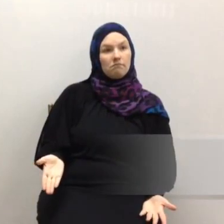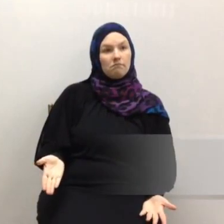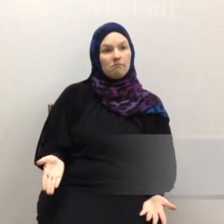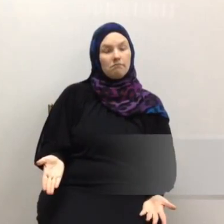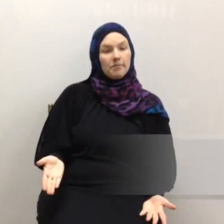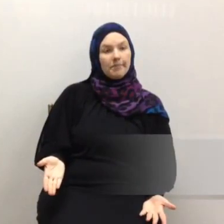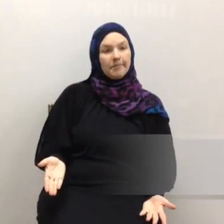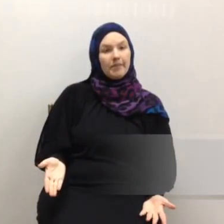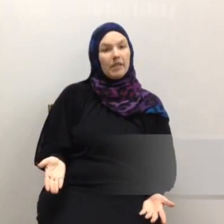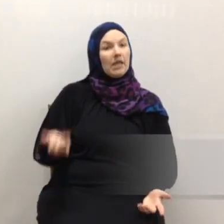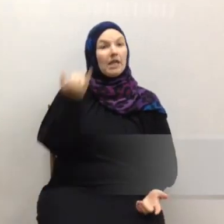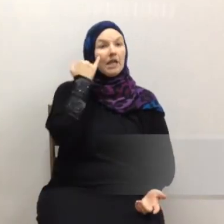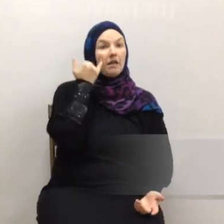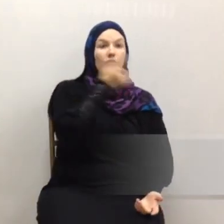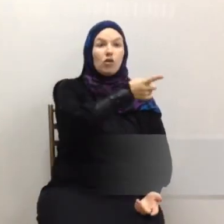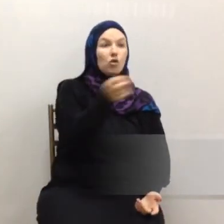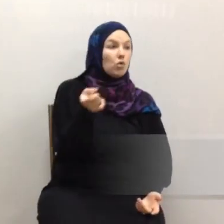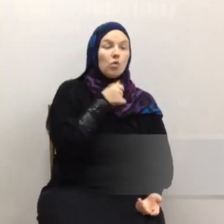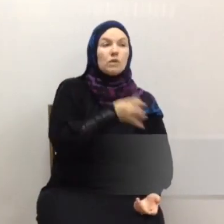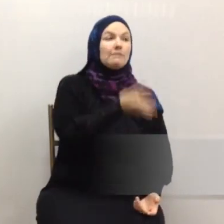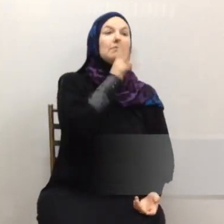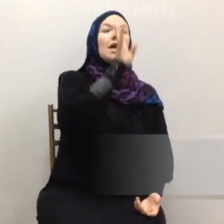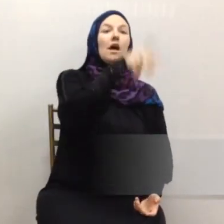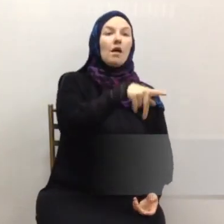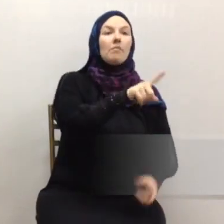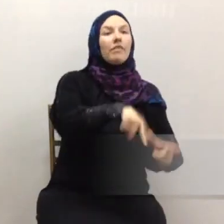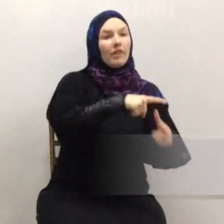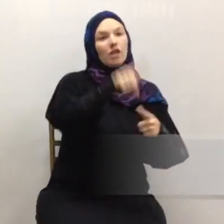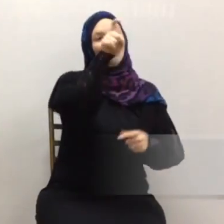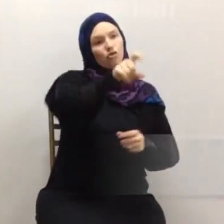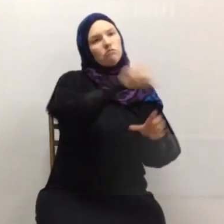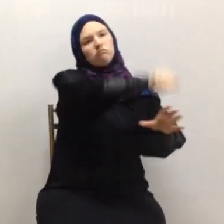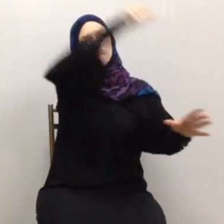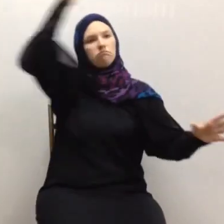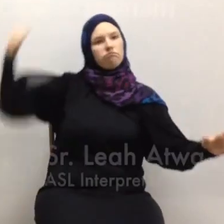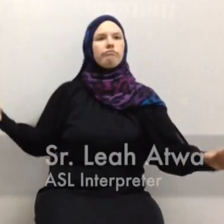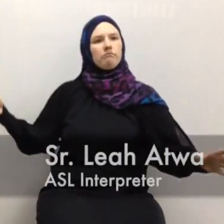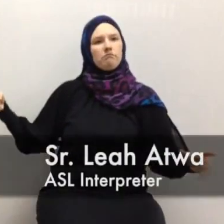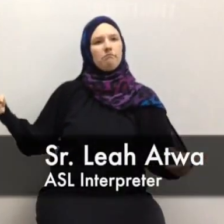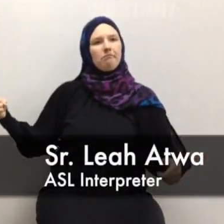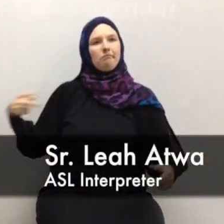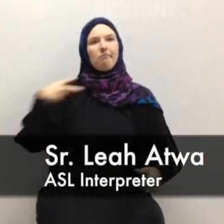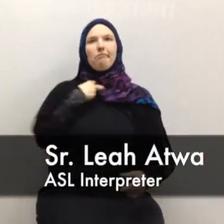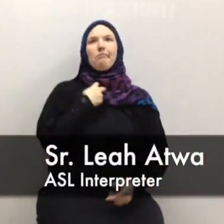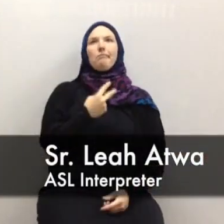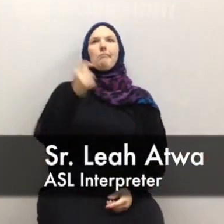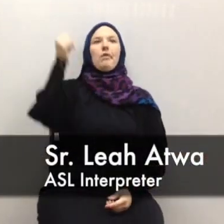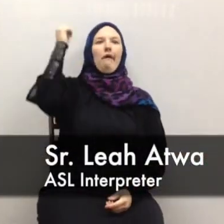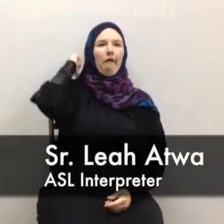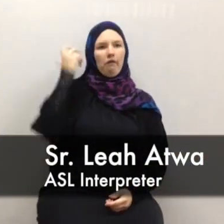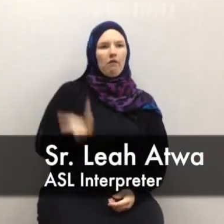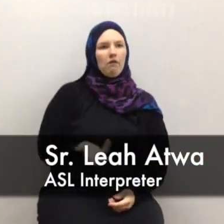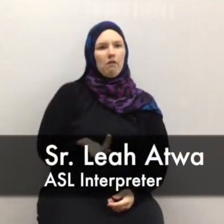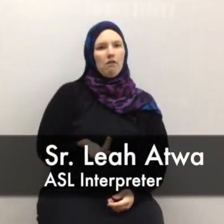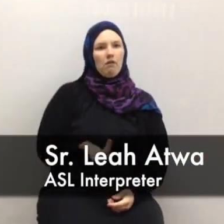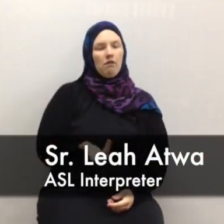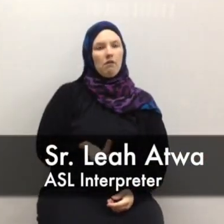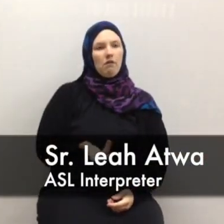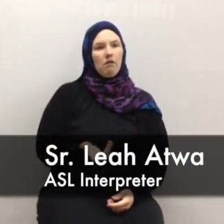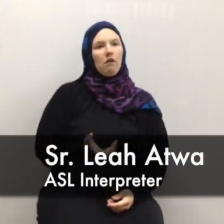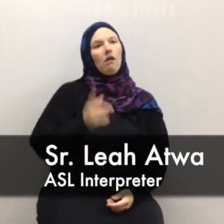where we are today. And Allah subhanahu wa ta'ala says, don't be only ahead of others when it comes